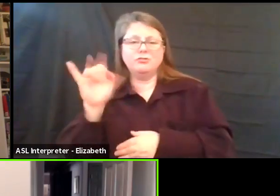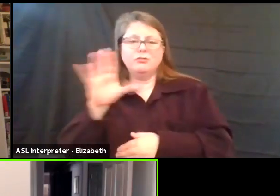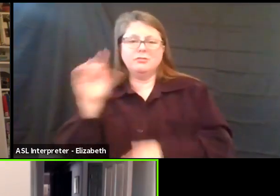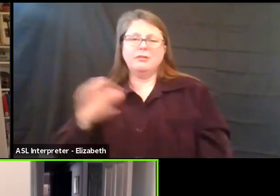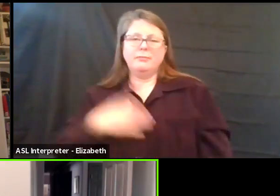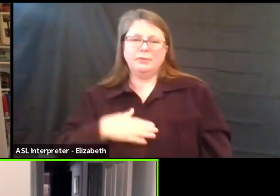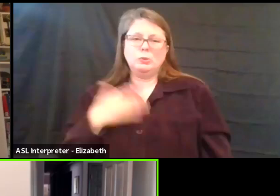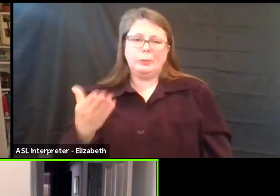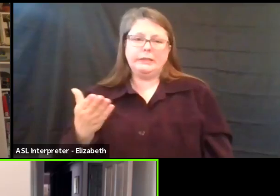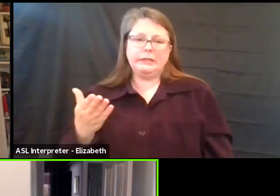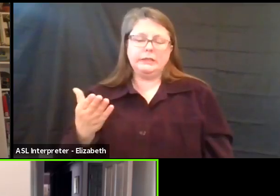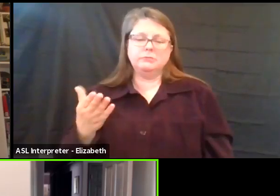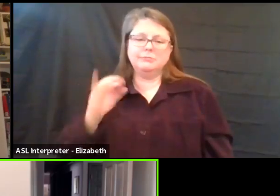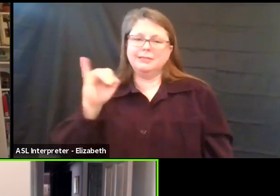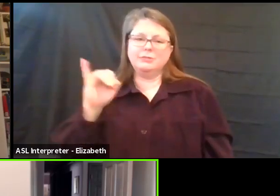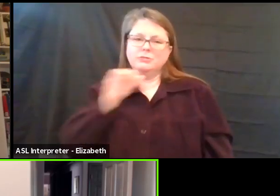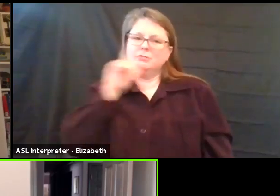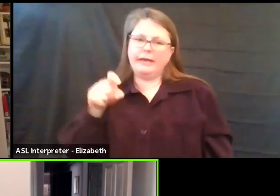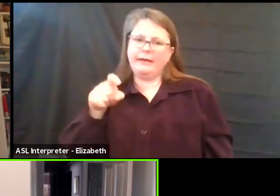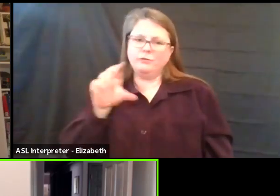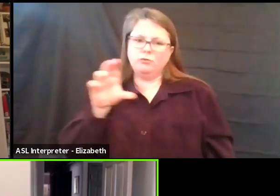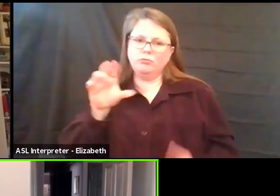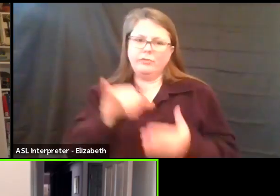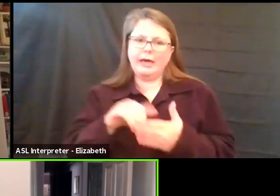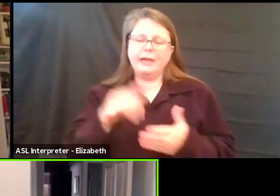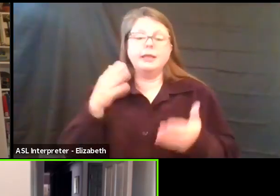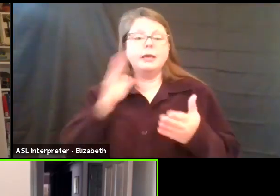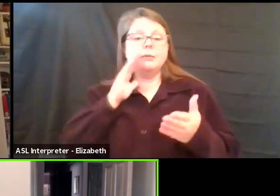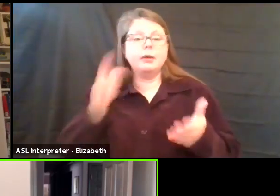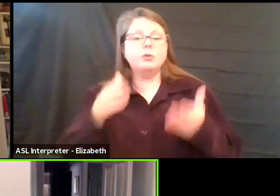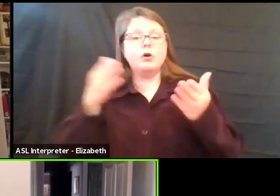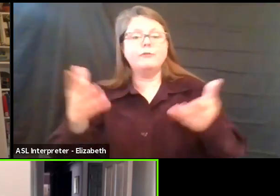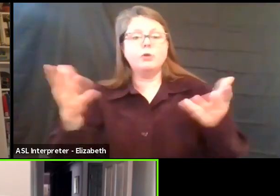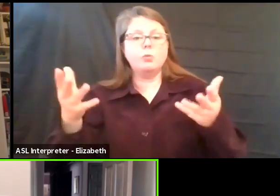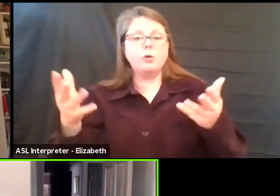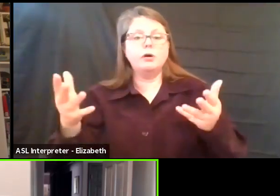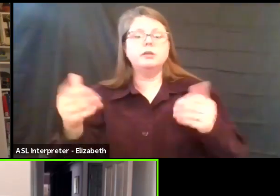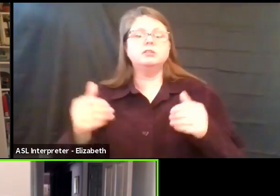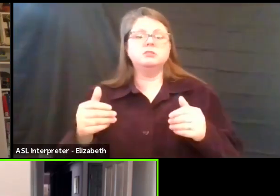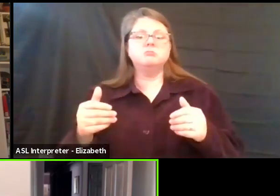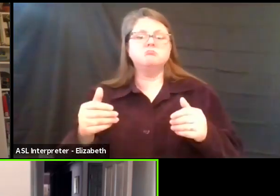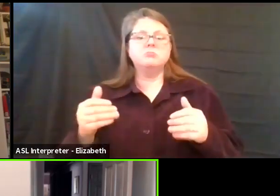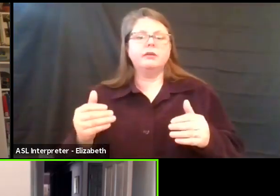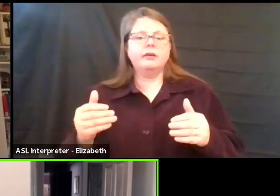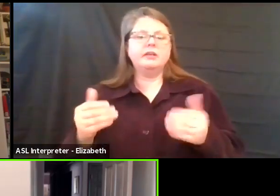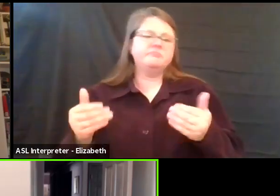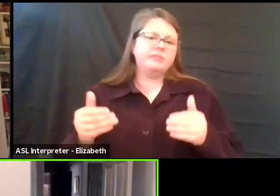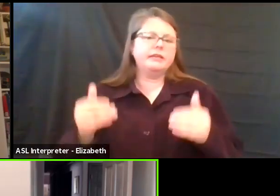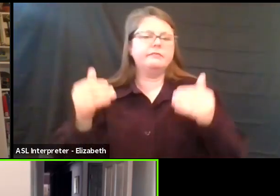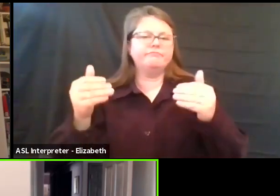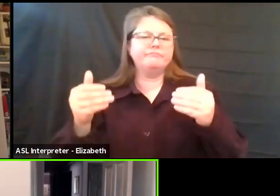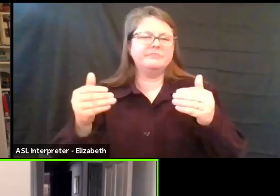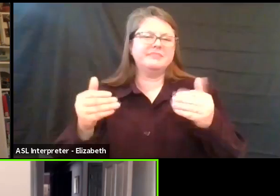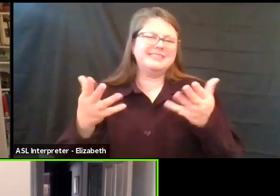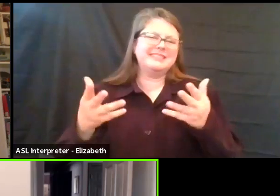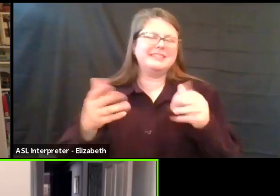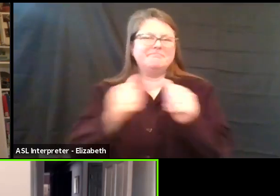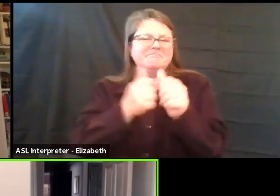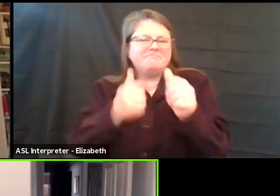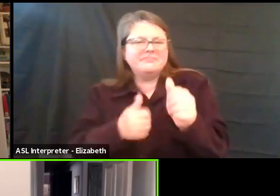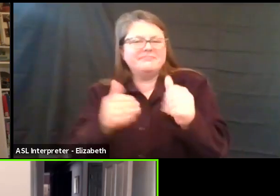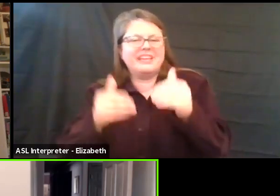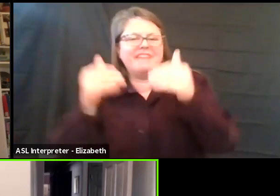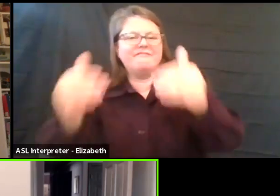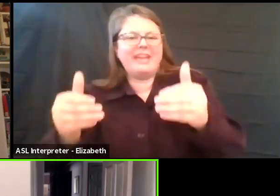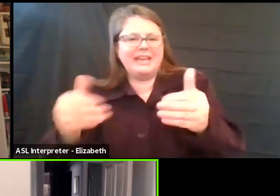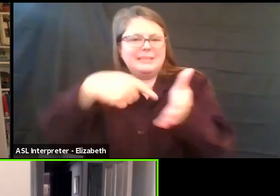they may offer what's called an advance payment, which will ultimately be deducted from anything else that's paid, but it gets you on the way. They